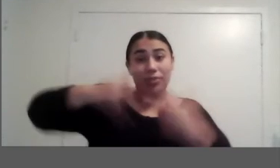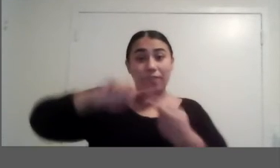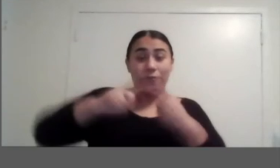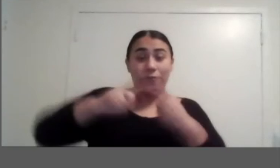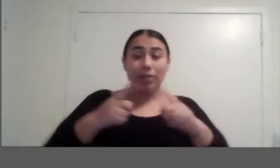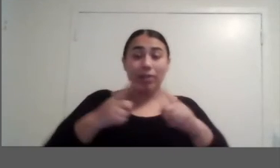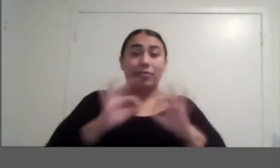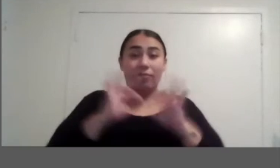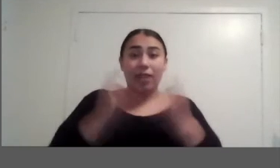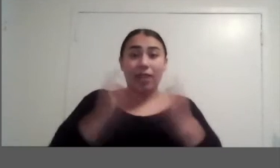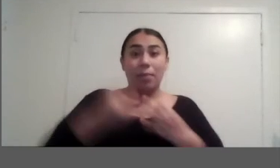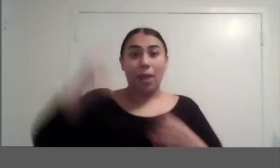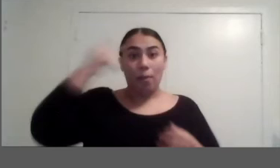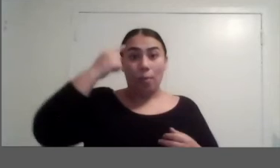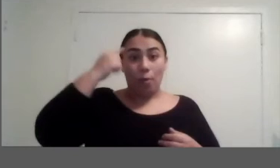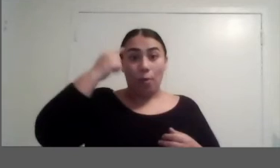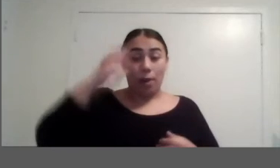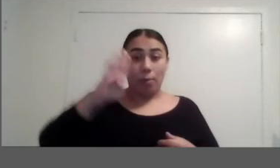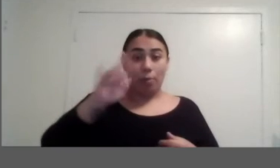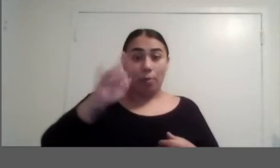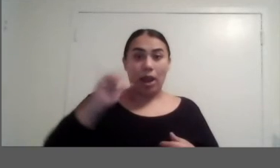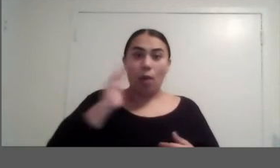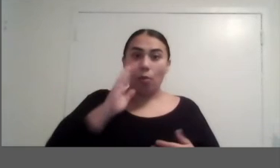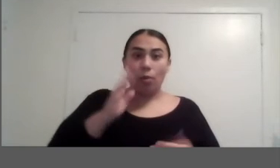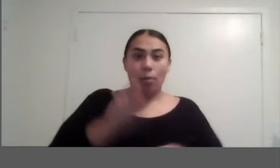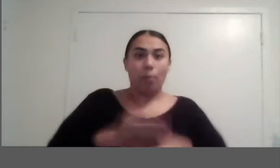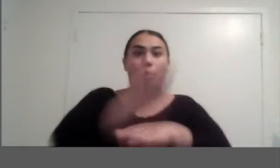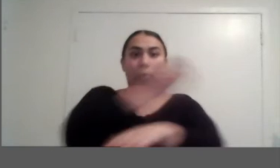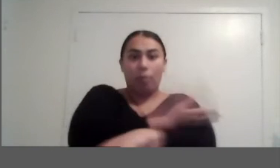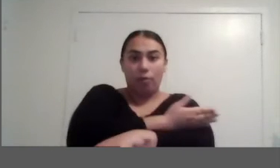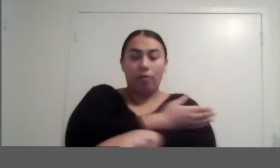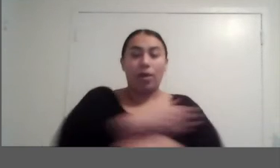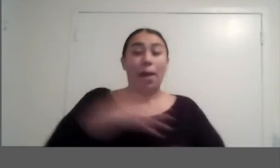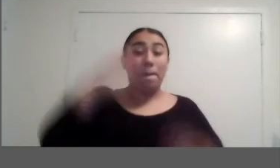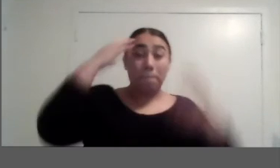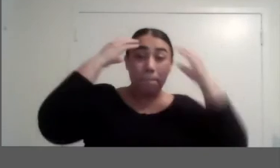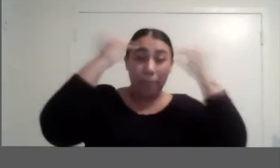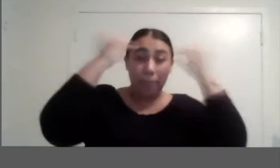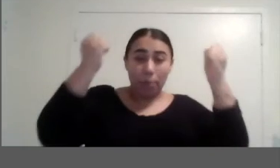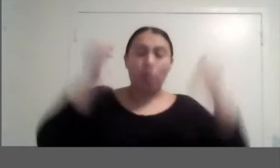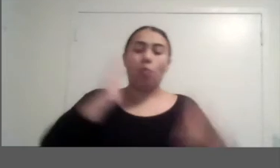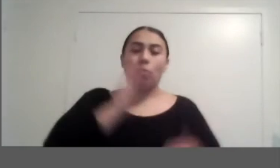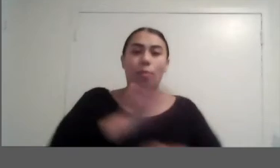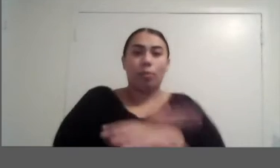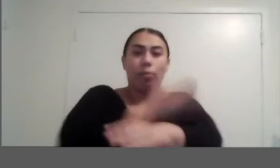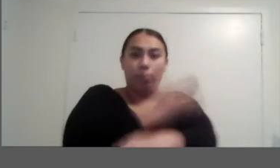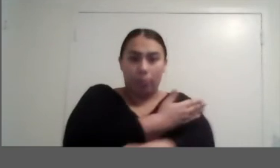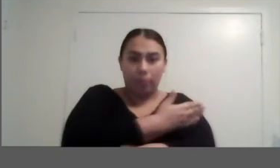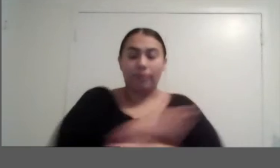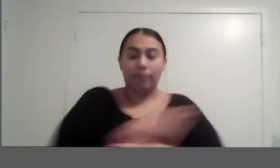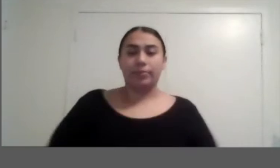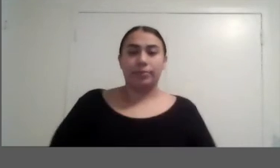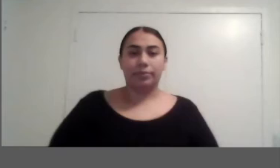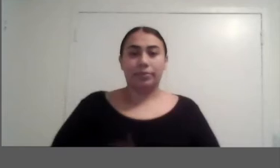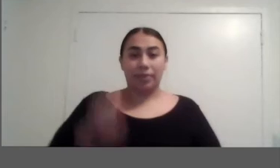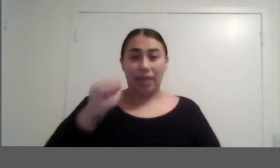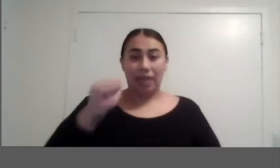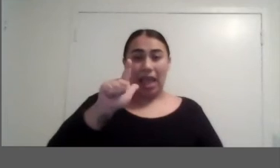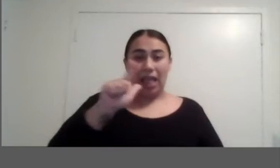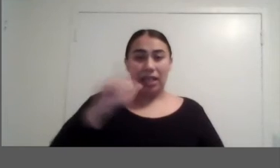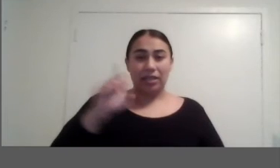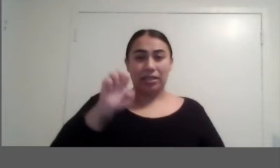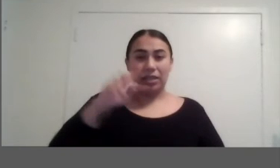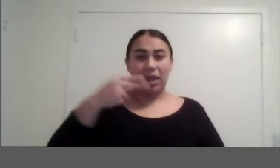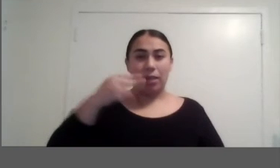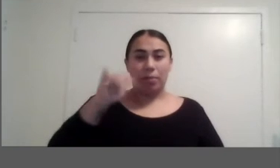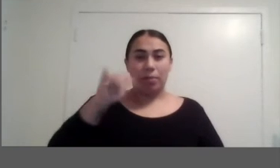our brains by improving memory formation and recall. One study at the Cognitive Neurology and Alzheimer's Disease